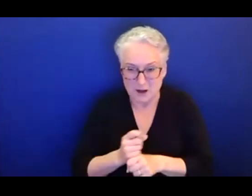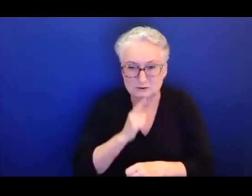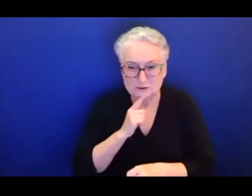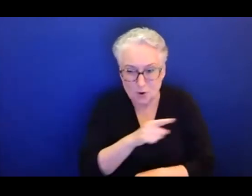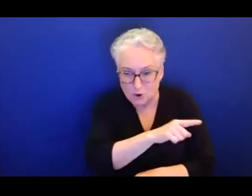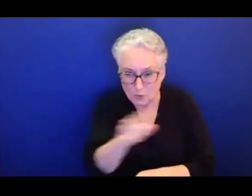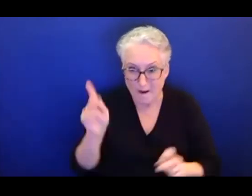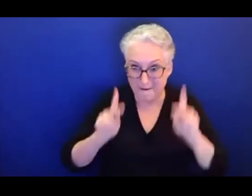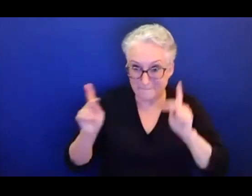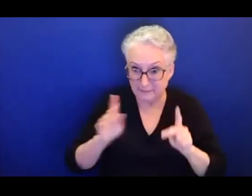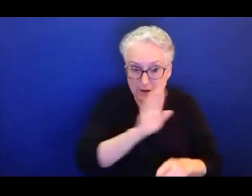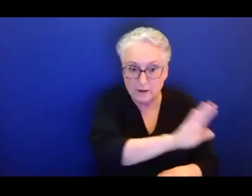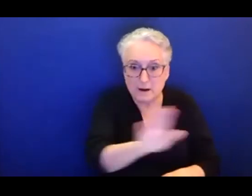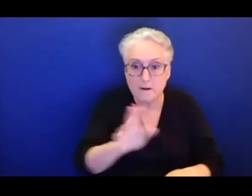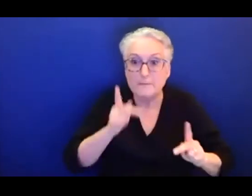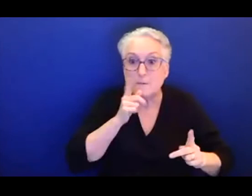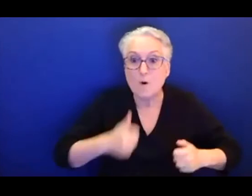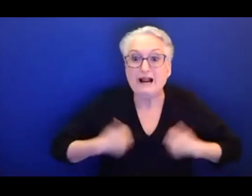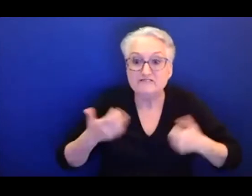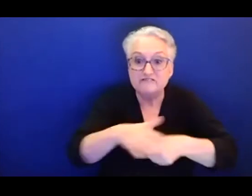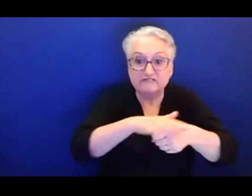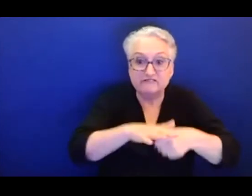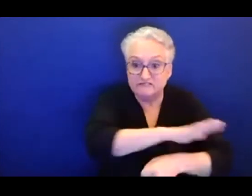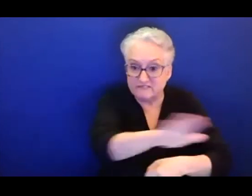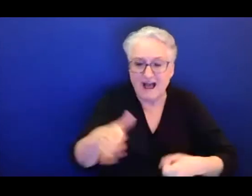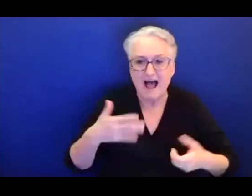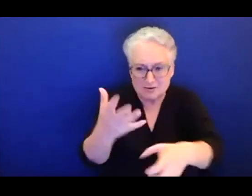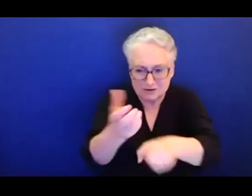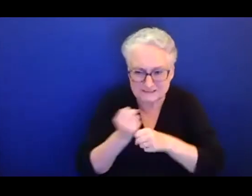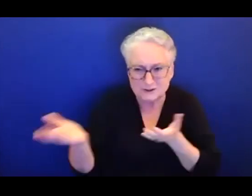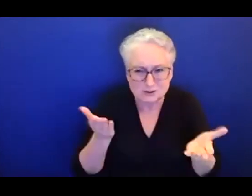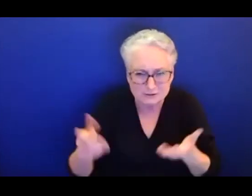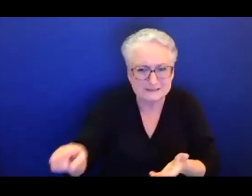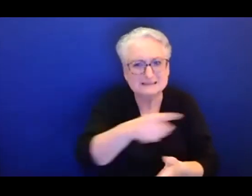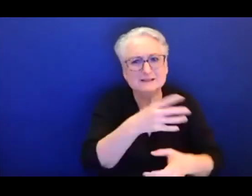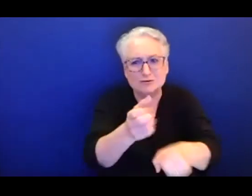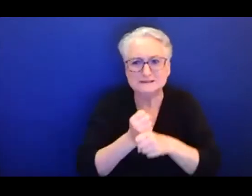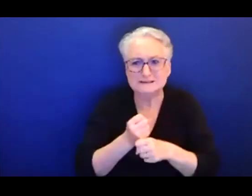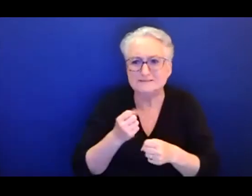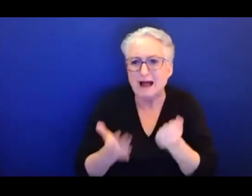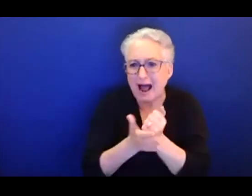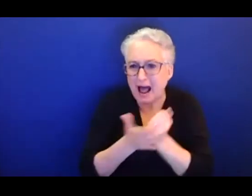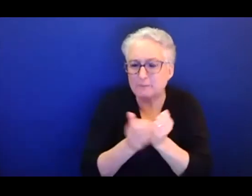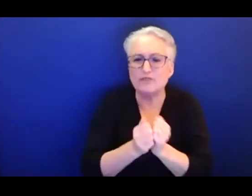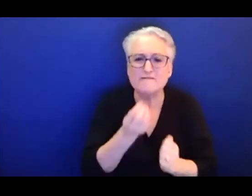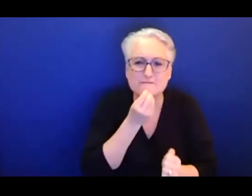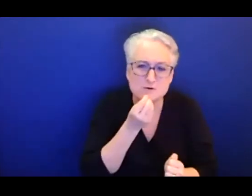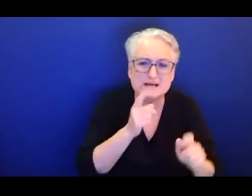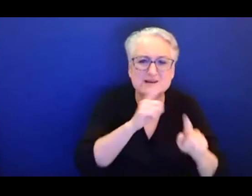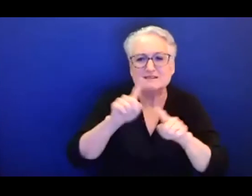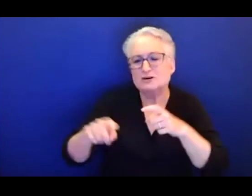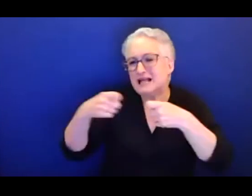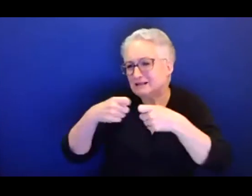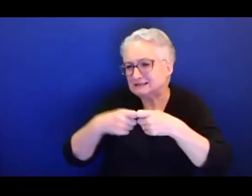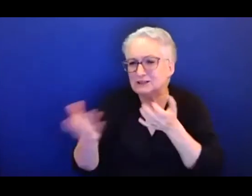the products and services, whether they be grocery items or food, other services that everybody needs on a daily basis, that we